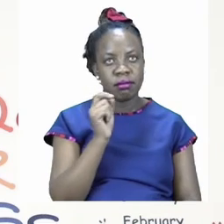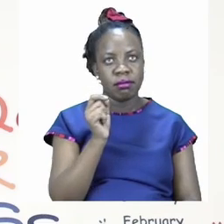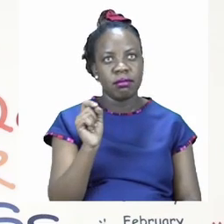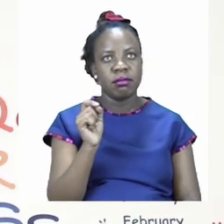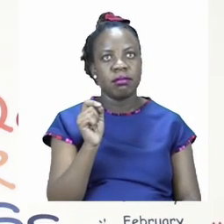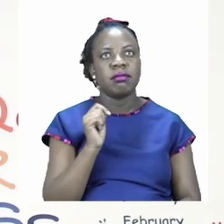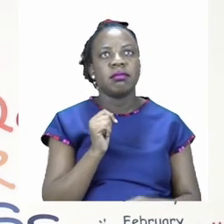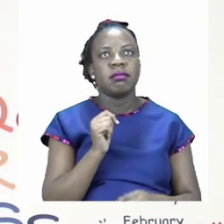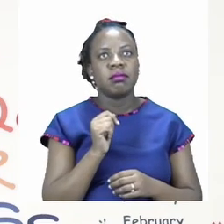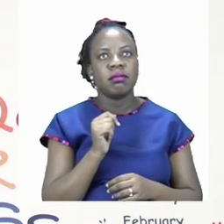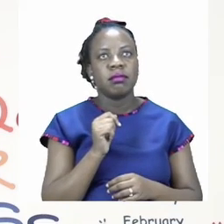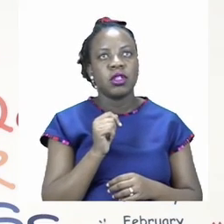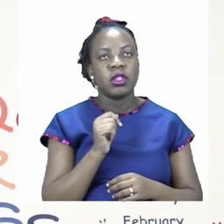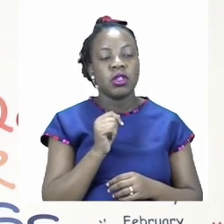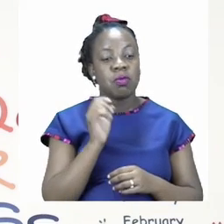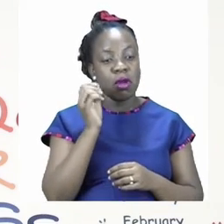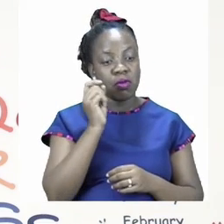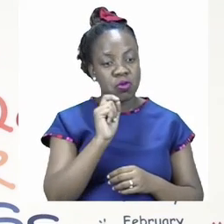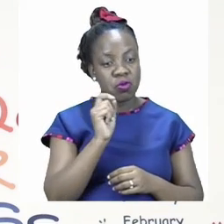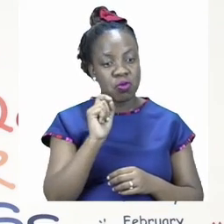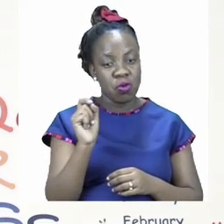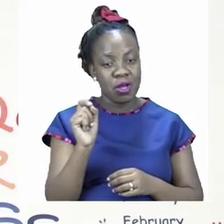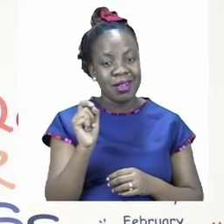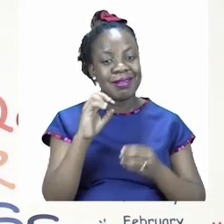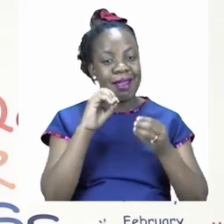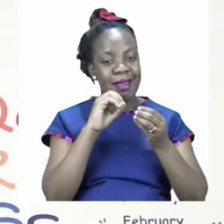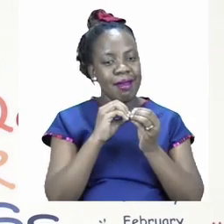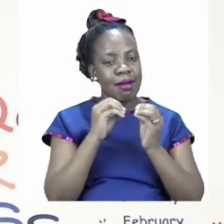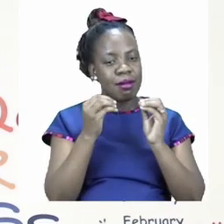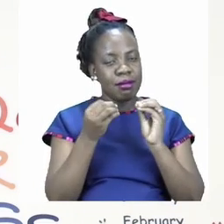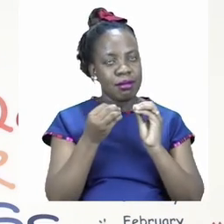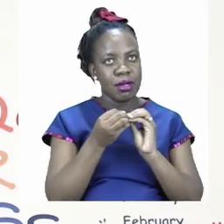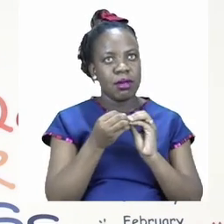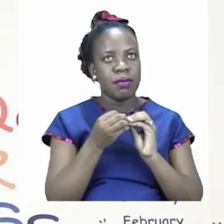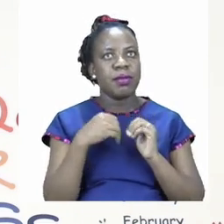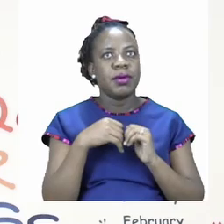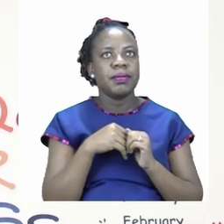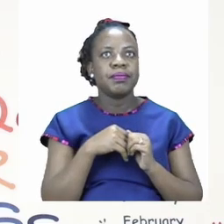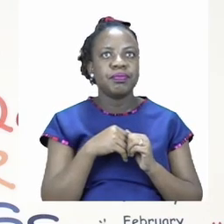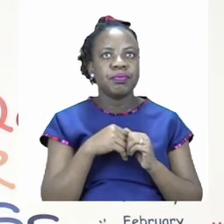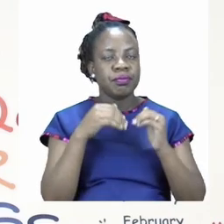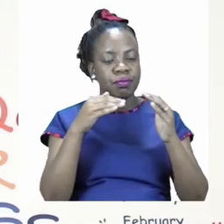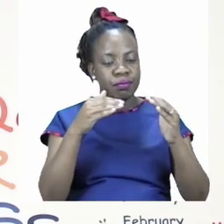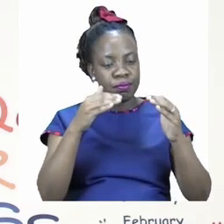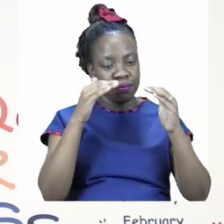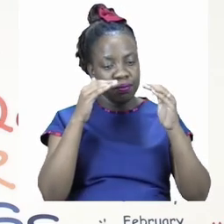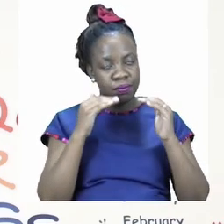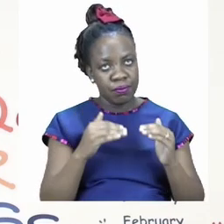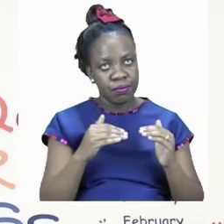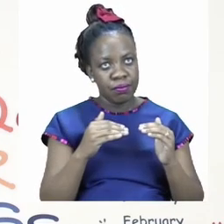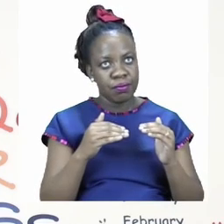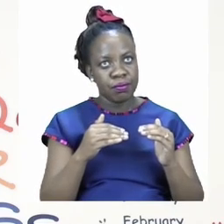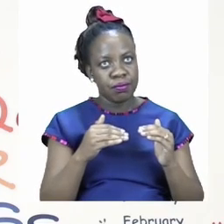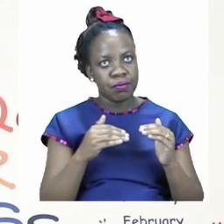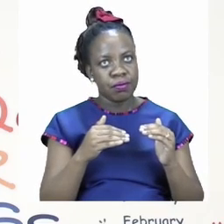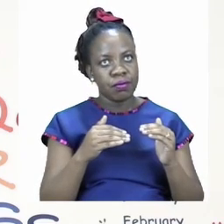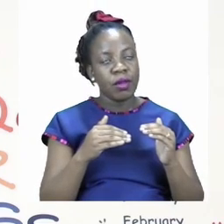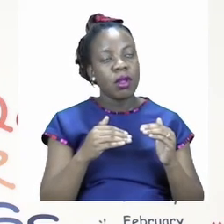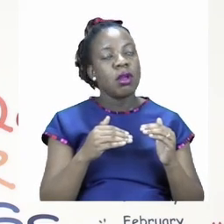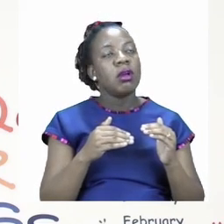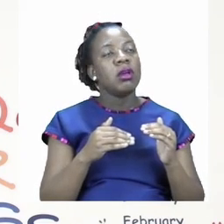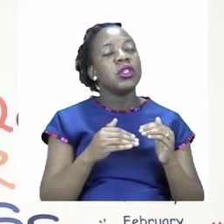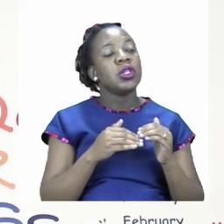writing them in numerals, it's now time to write the numbers in words. Here we have our number in